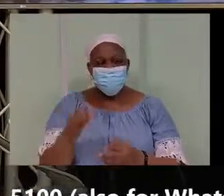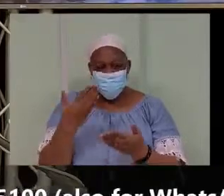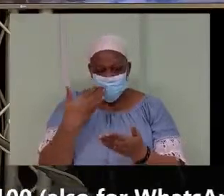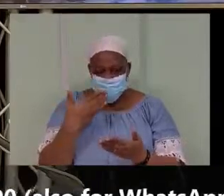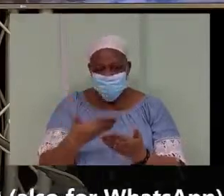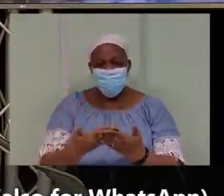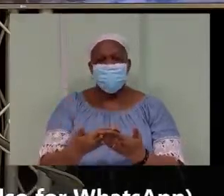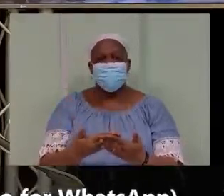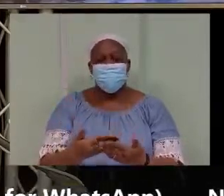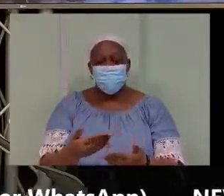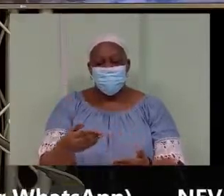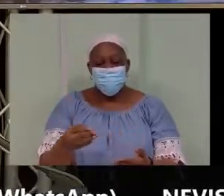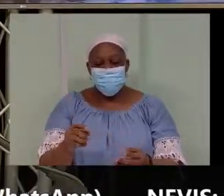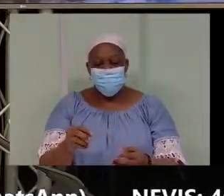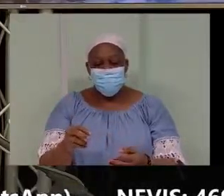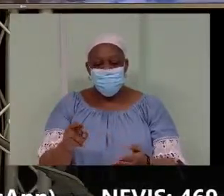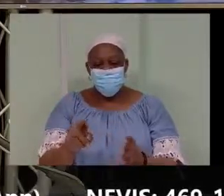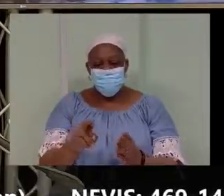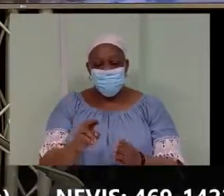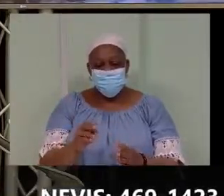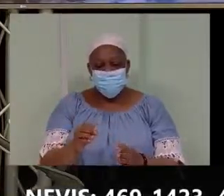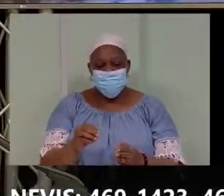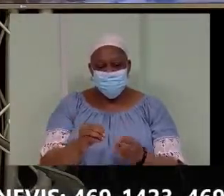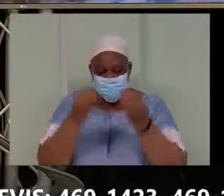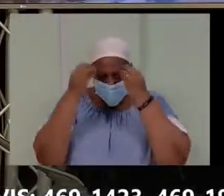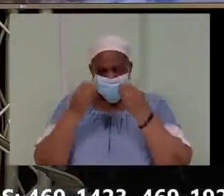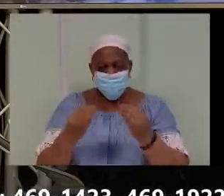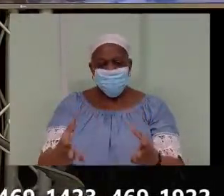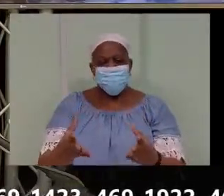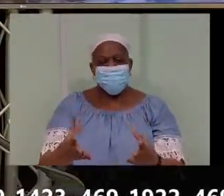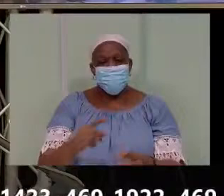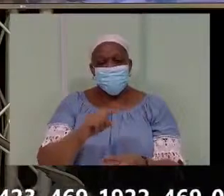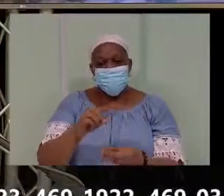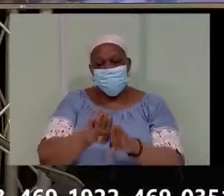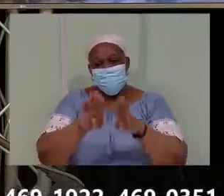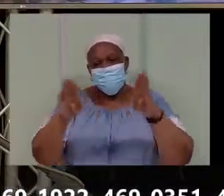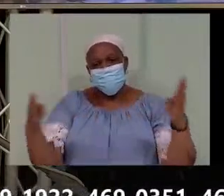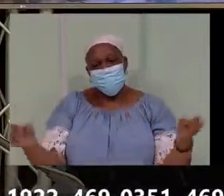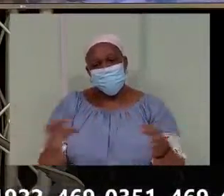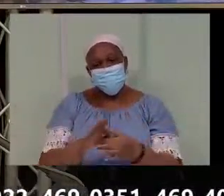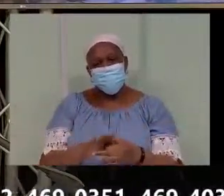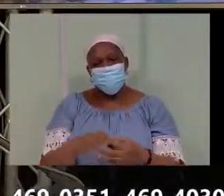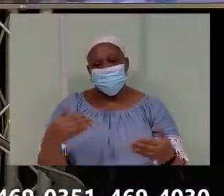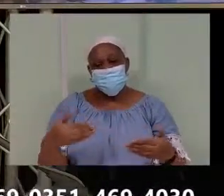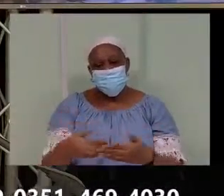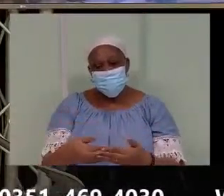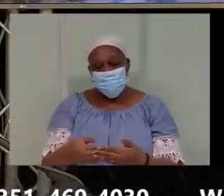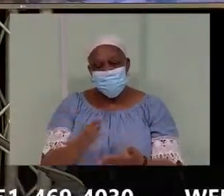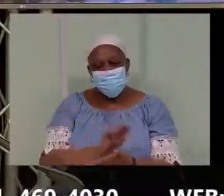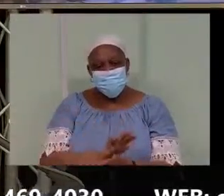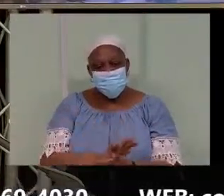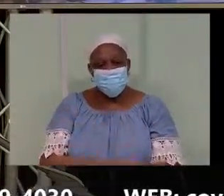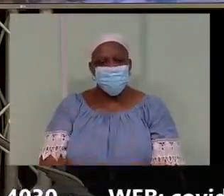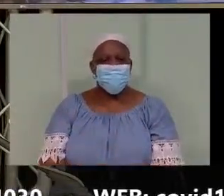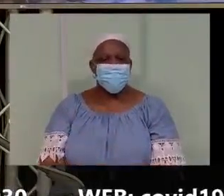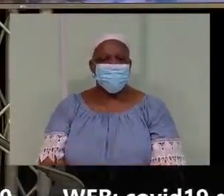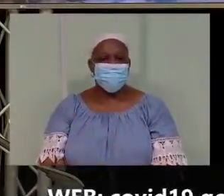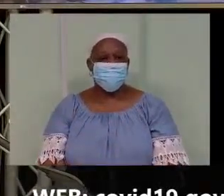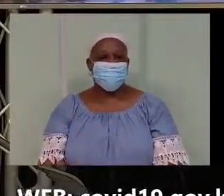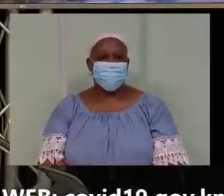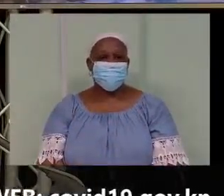reopening of the early childhood centers. I'm certain that the information is going to